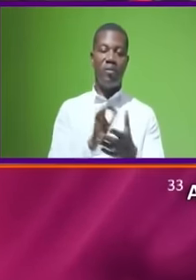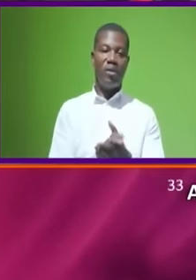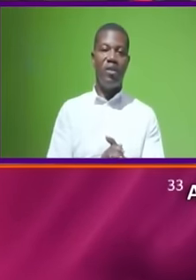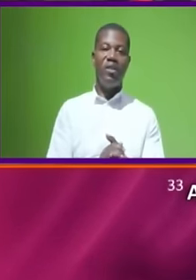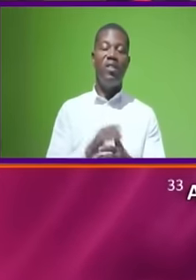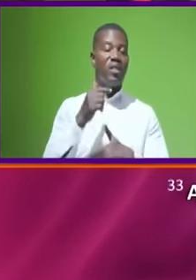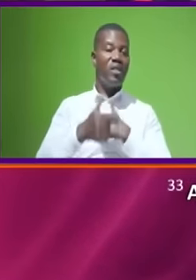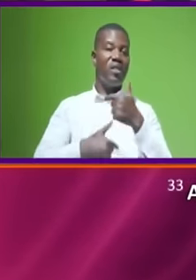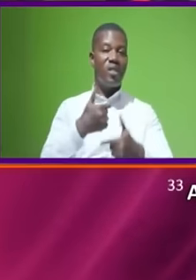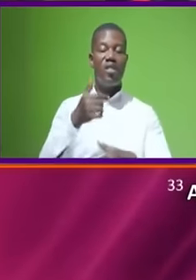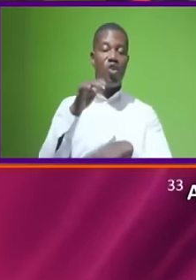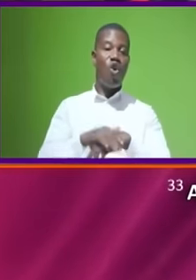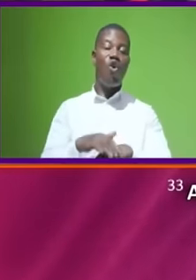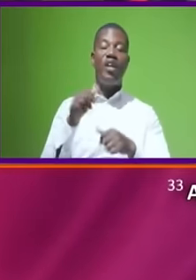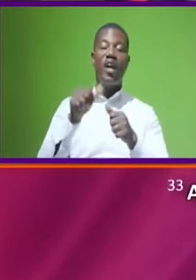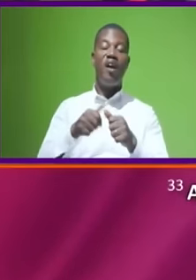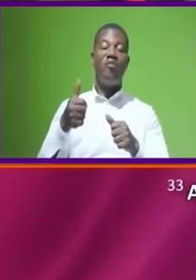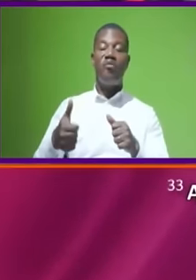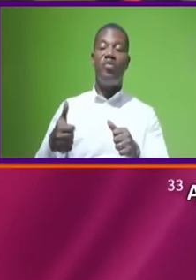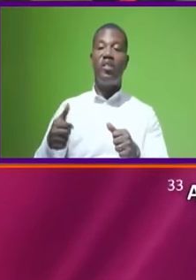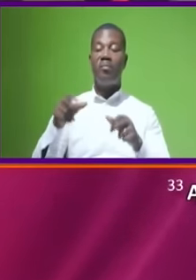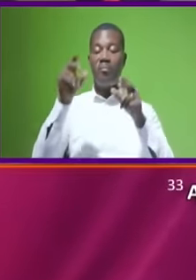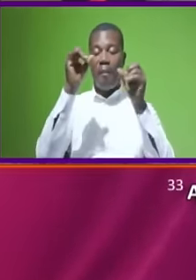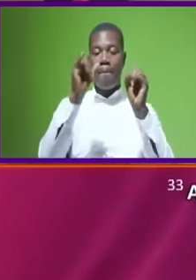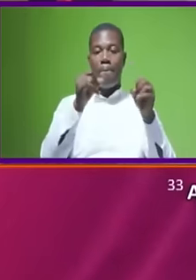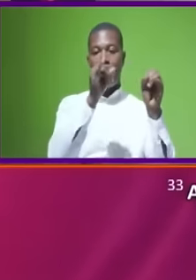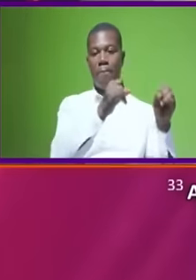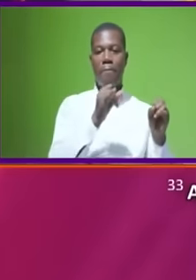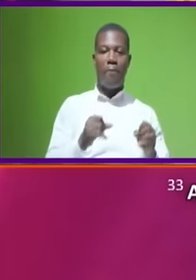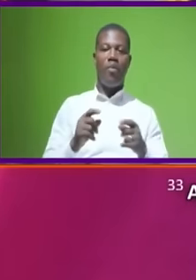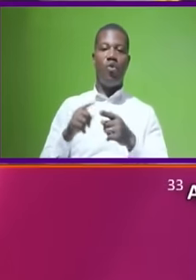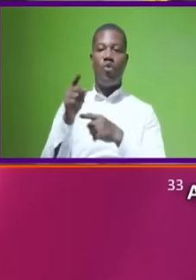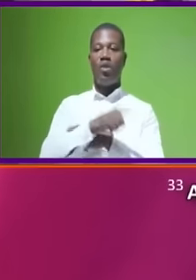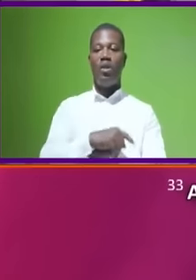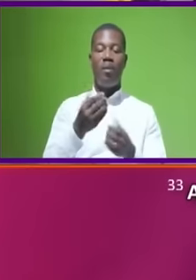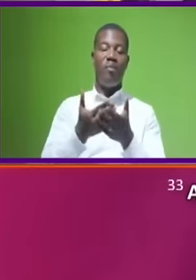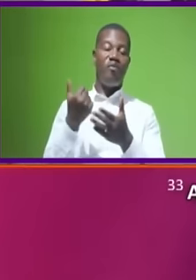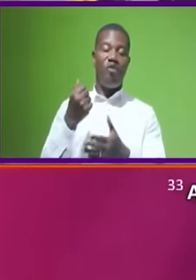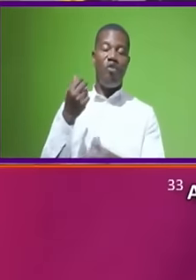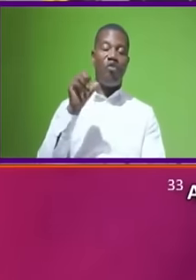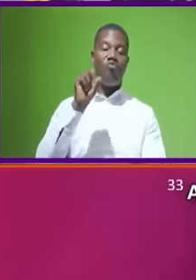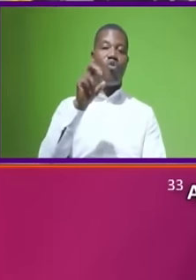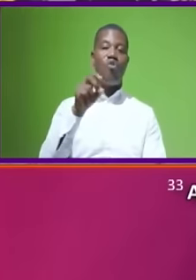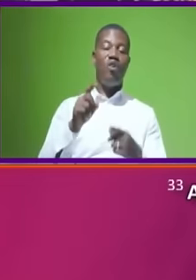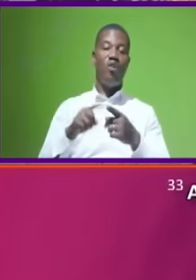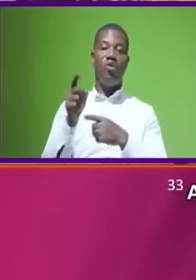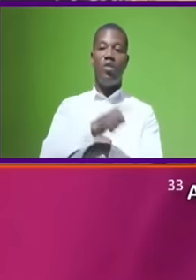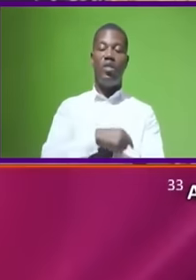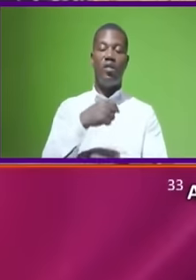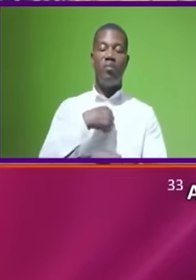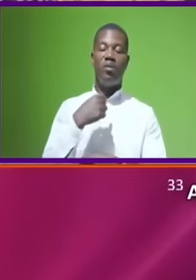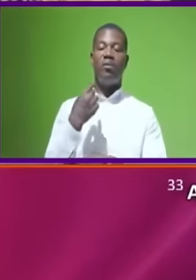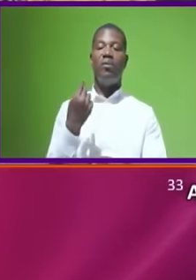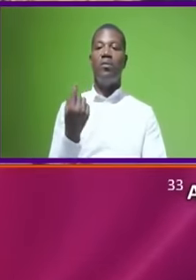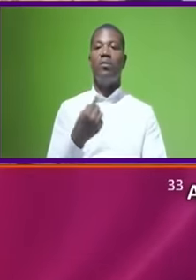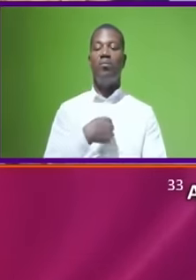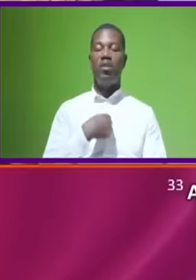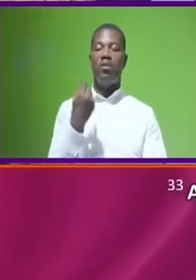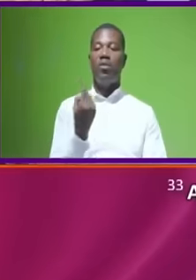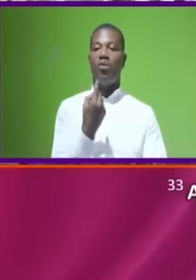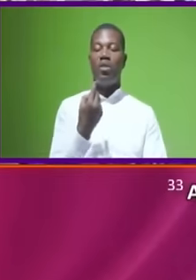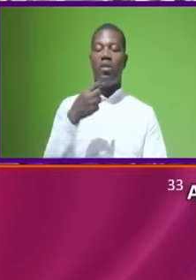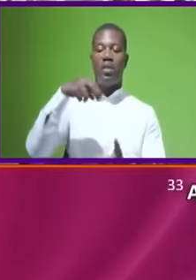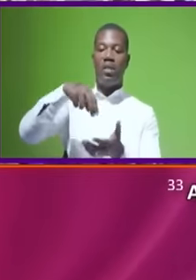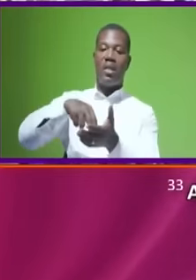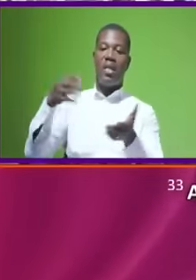receive their testimony? The grace is upon everyone. Sabre no one yet 12 and menkwana mugina. Those days they were